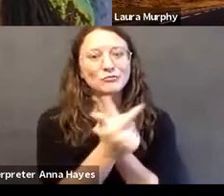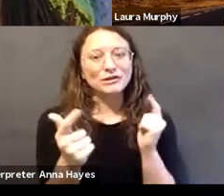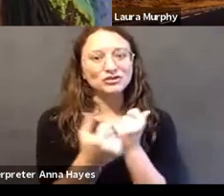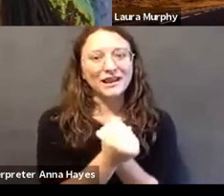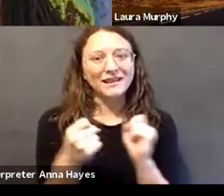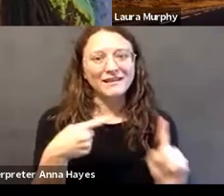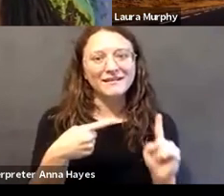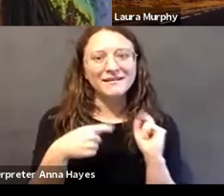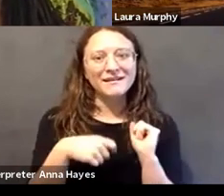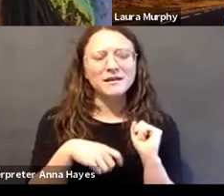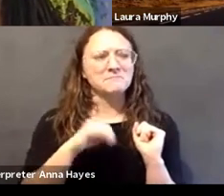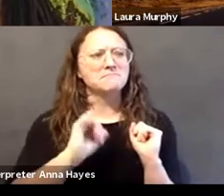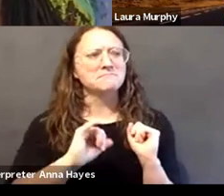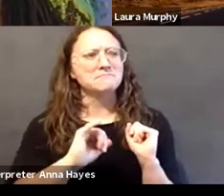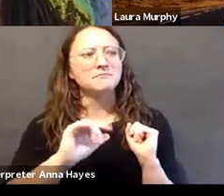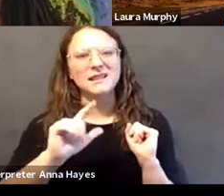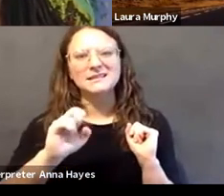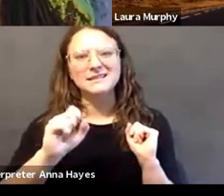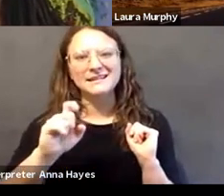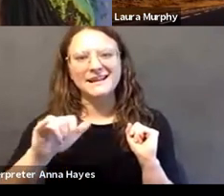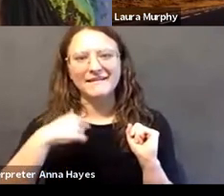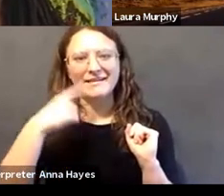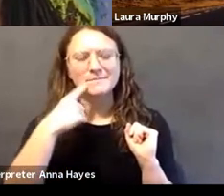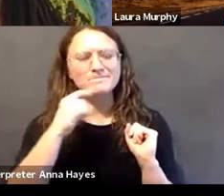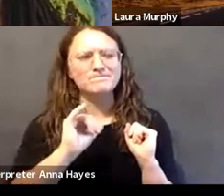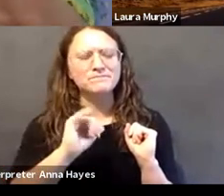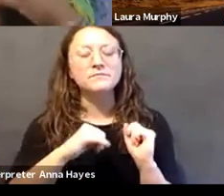found really powerful by